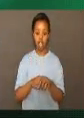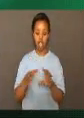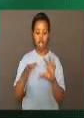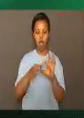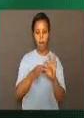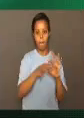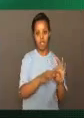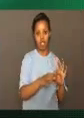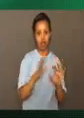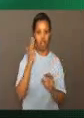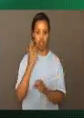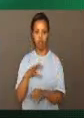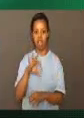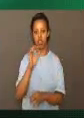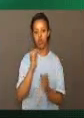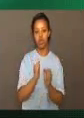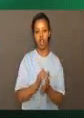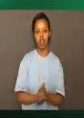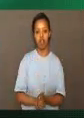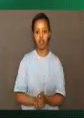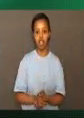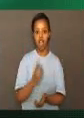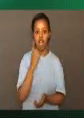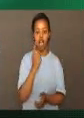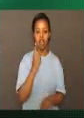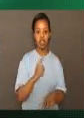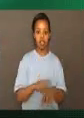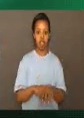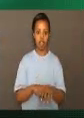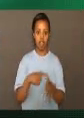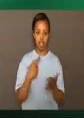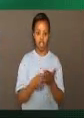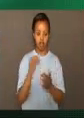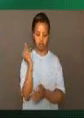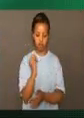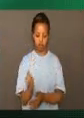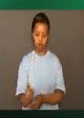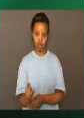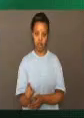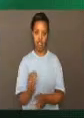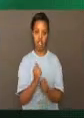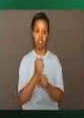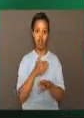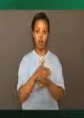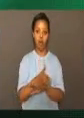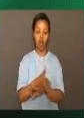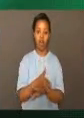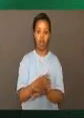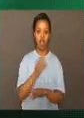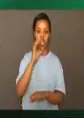ring formation. Once in this configuration, carbon